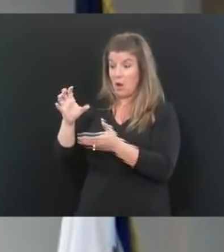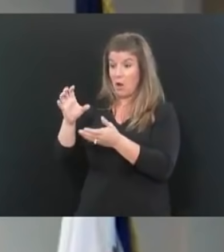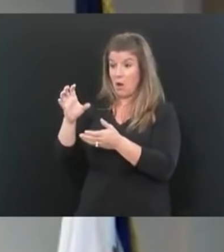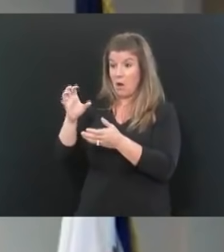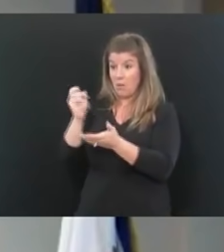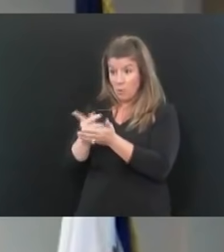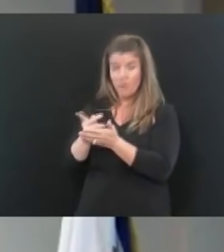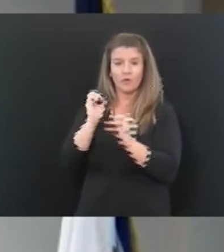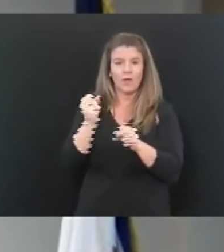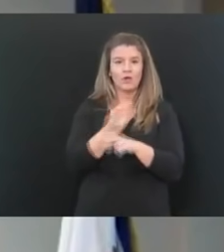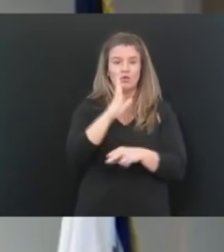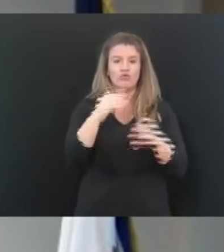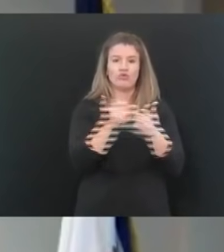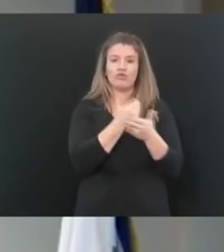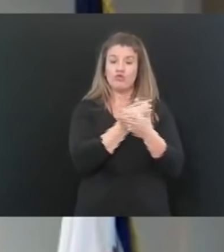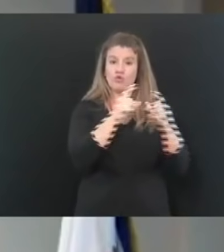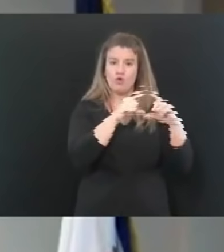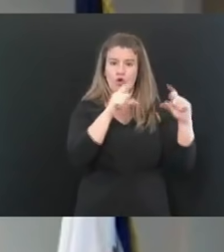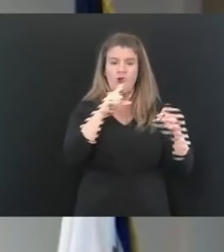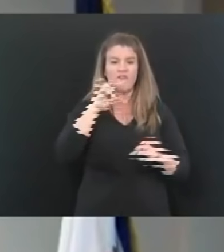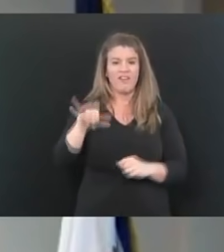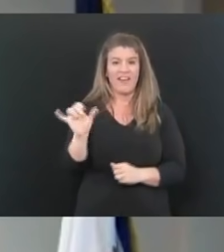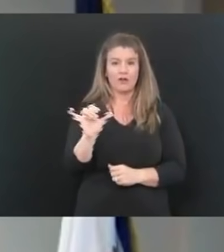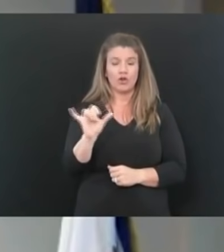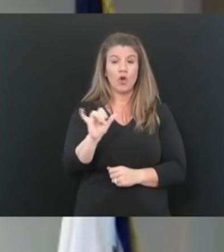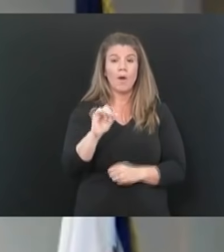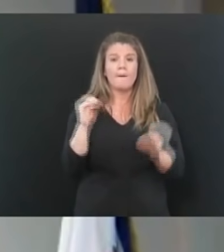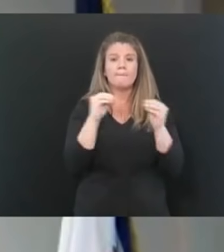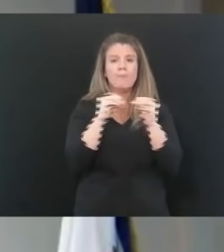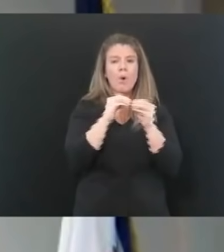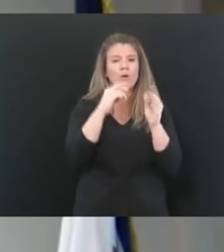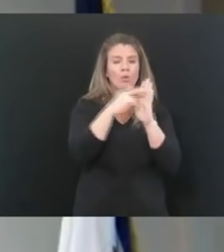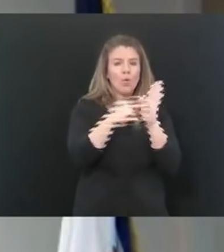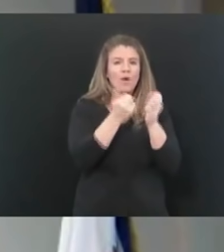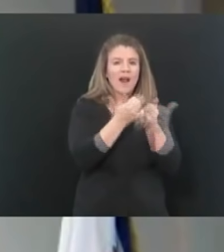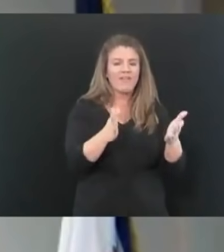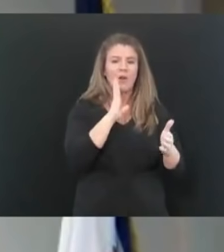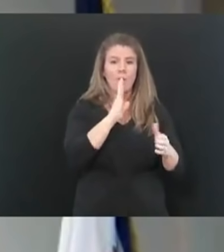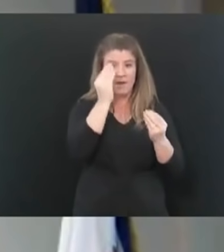shortly. Finally, let me mention that